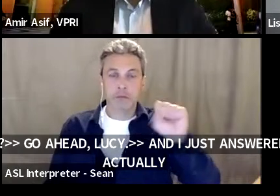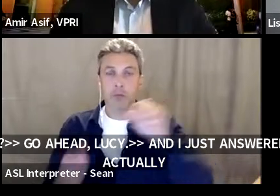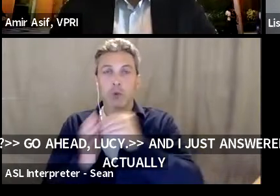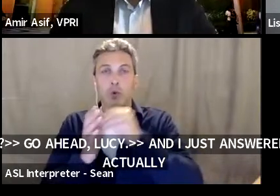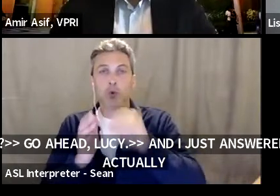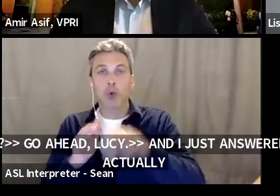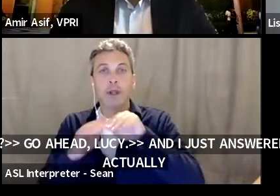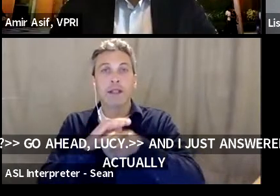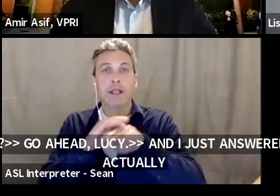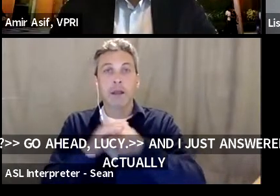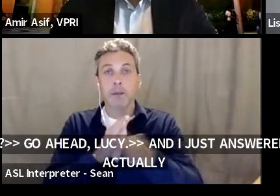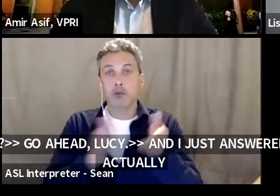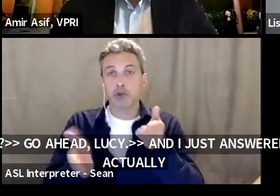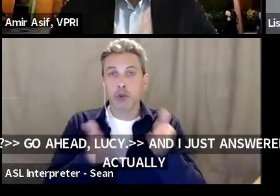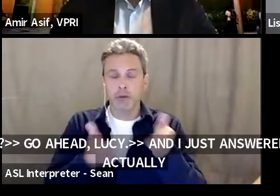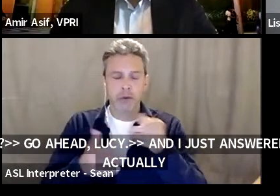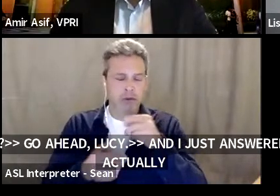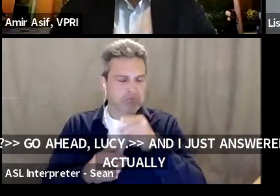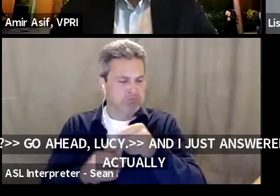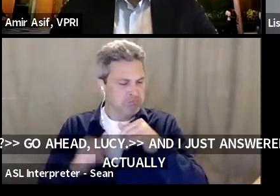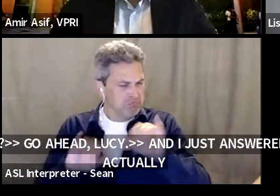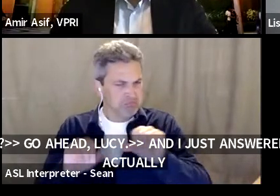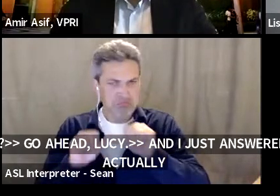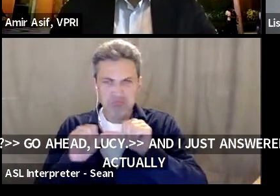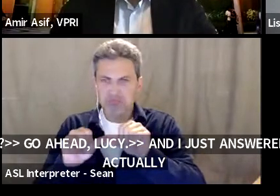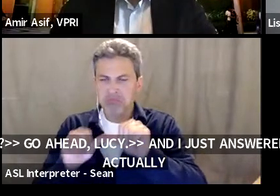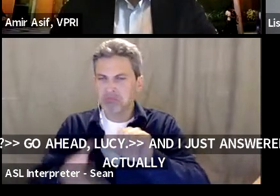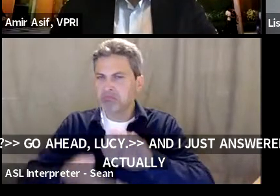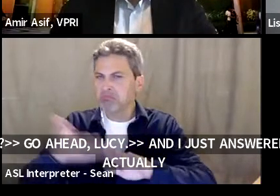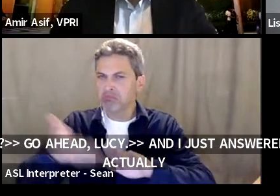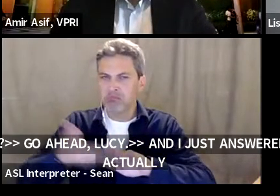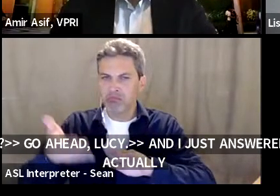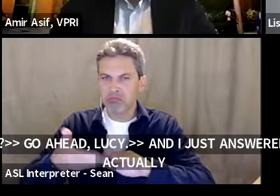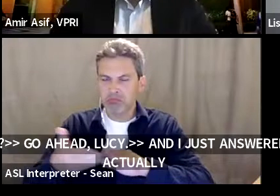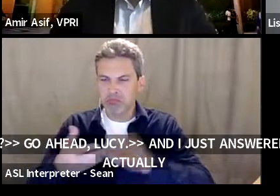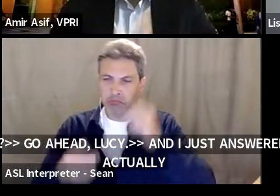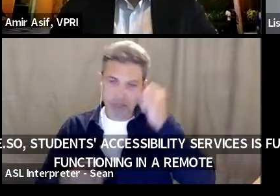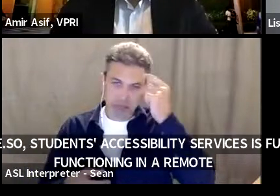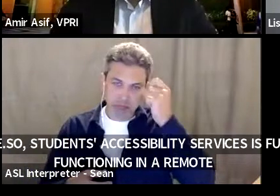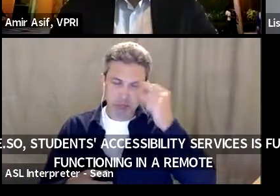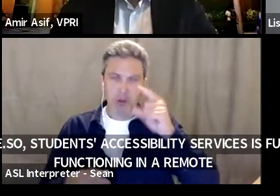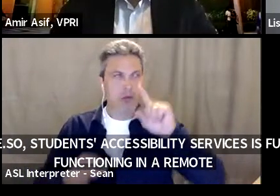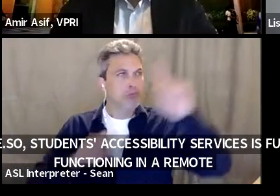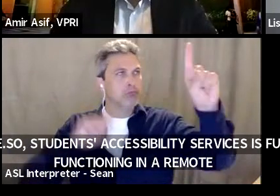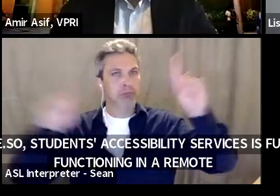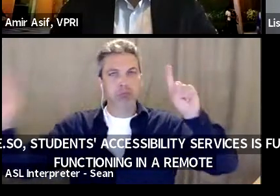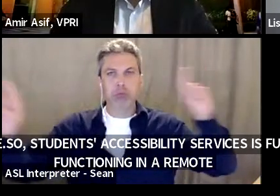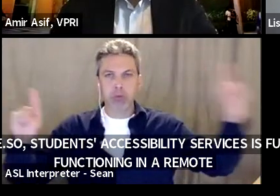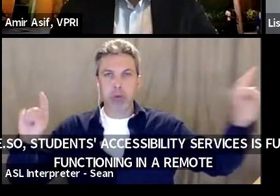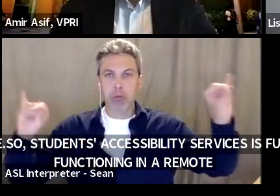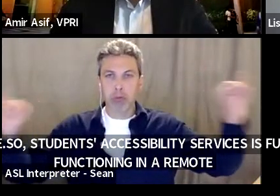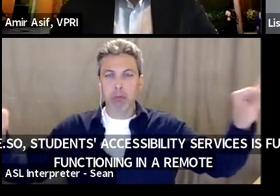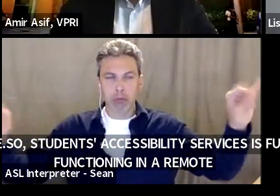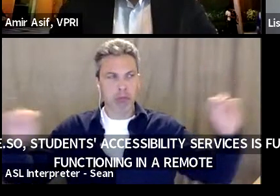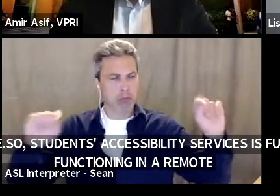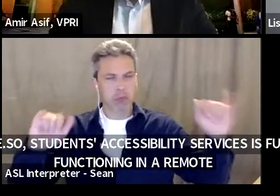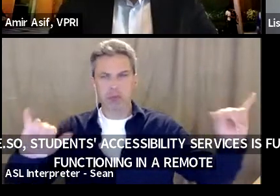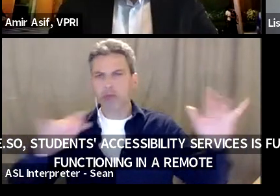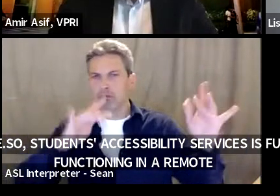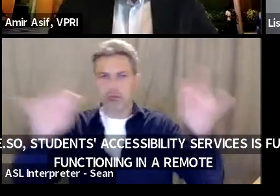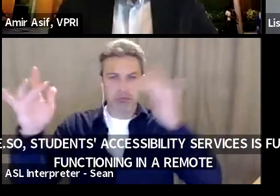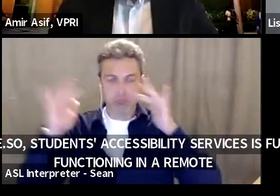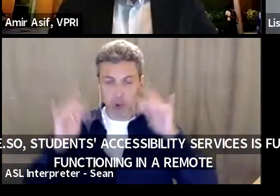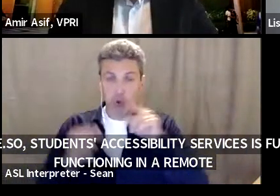remote environment. And we, of course, encourage students to connect with the accessibility